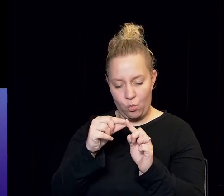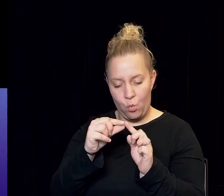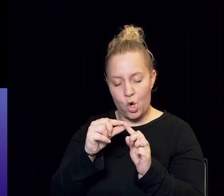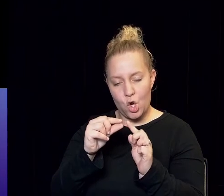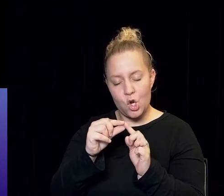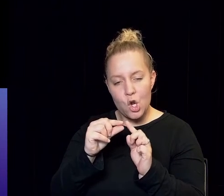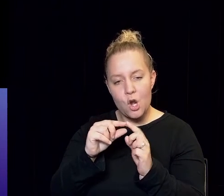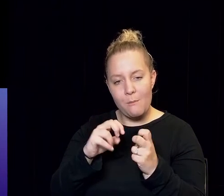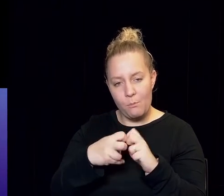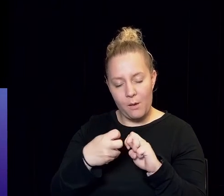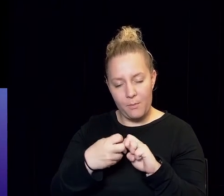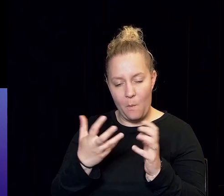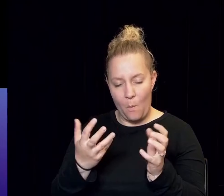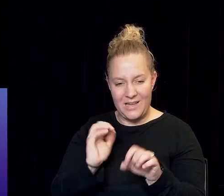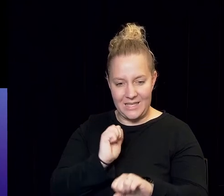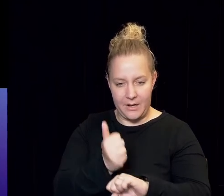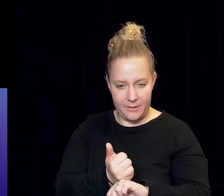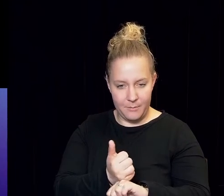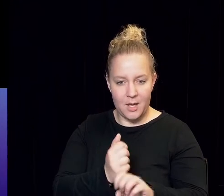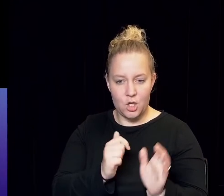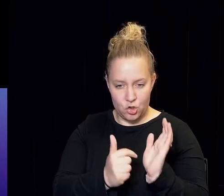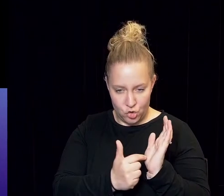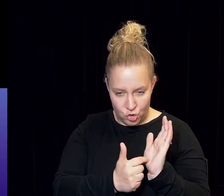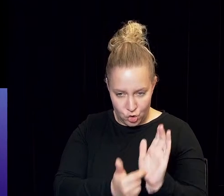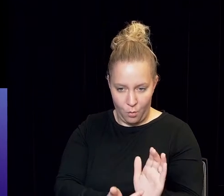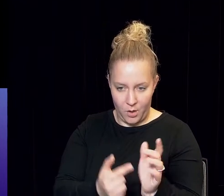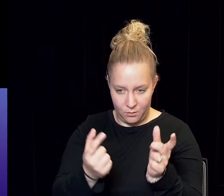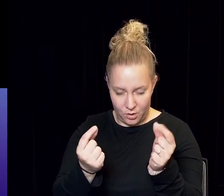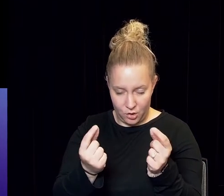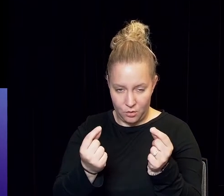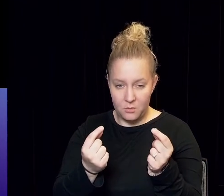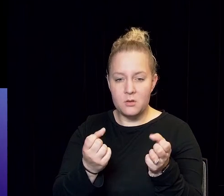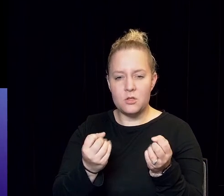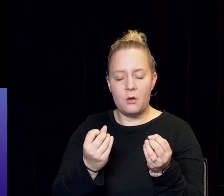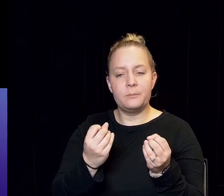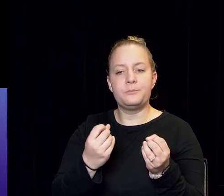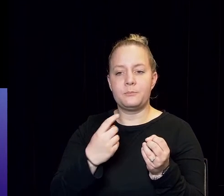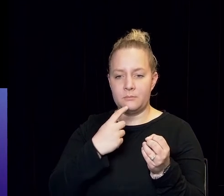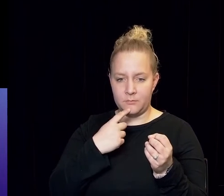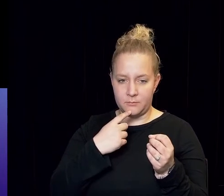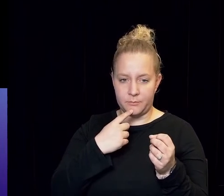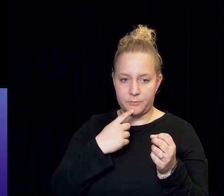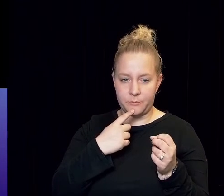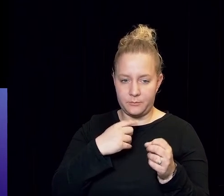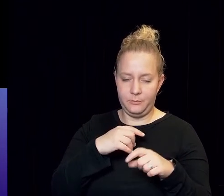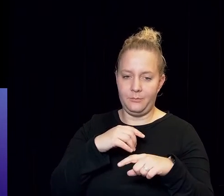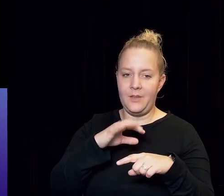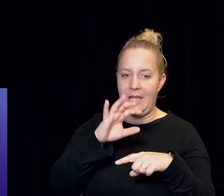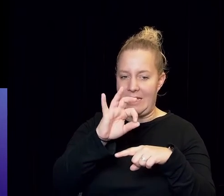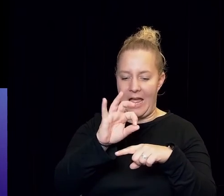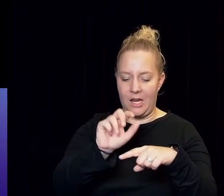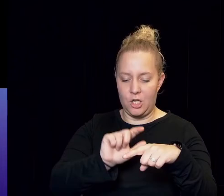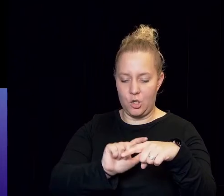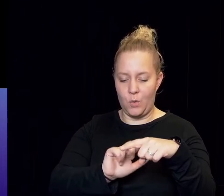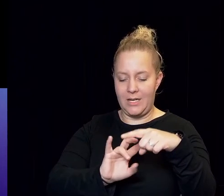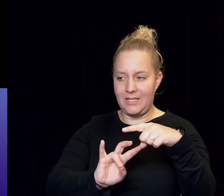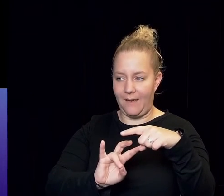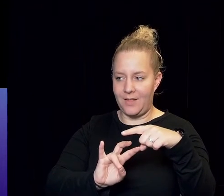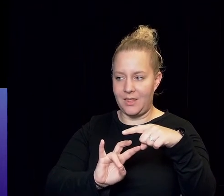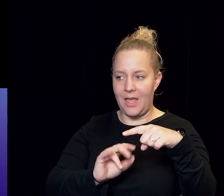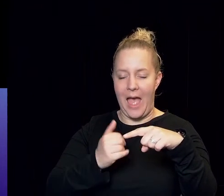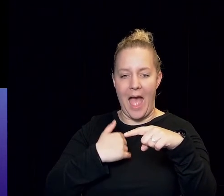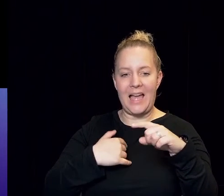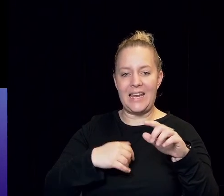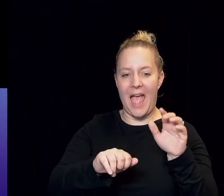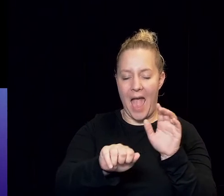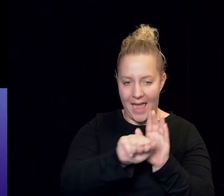up showing what we actually want to do. So we're going to say, okay, this many people had A's